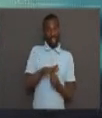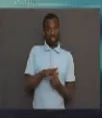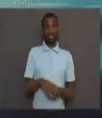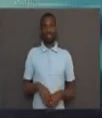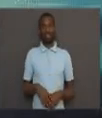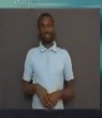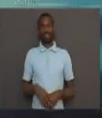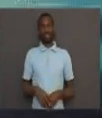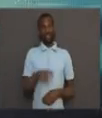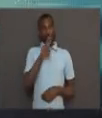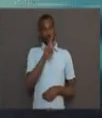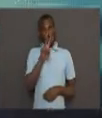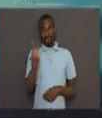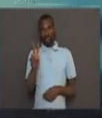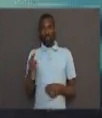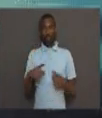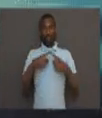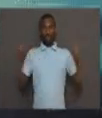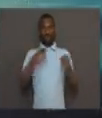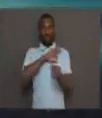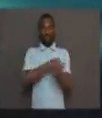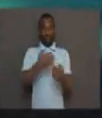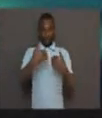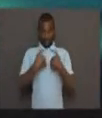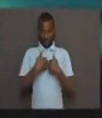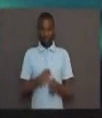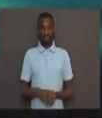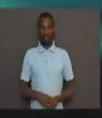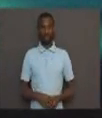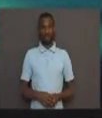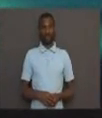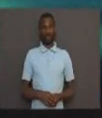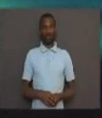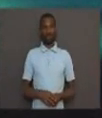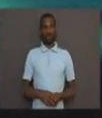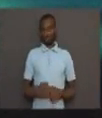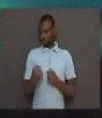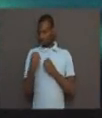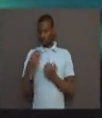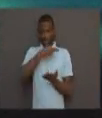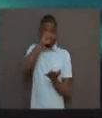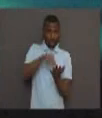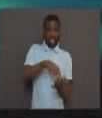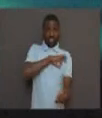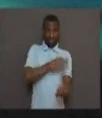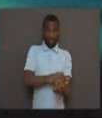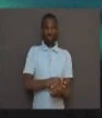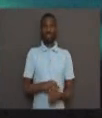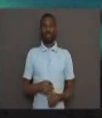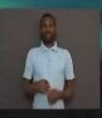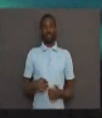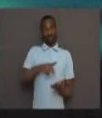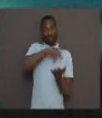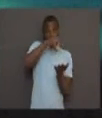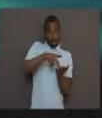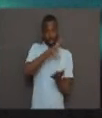effects of two opposing forces. The strong nuclear force, which